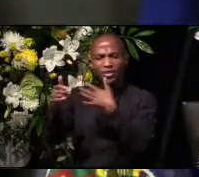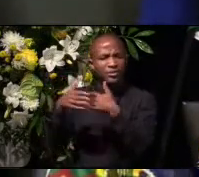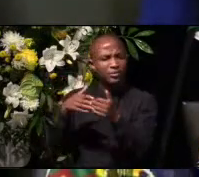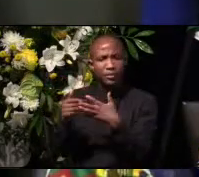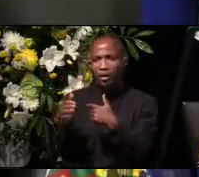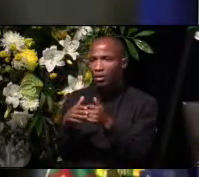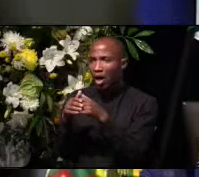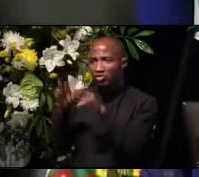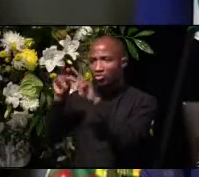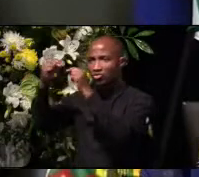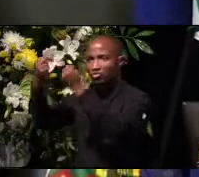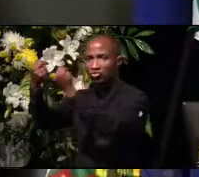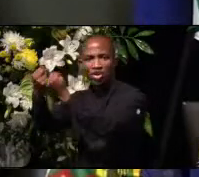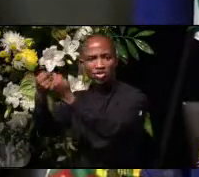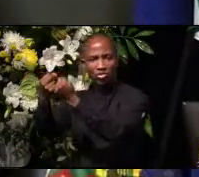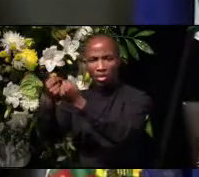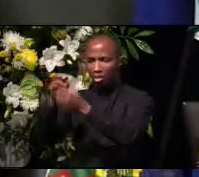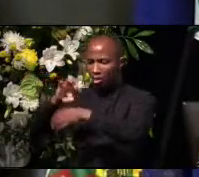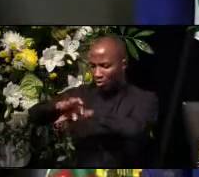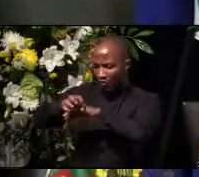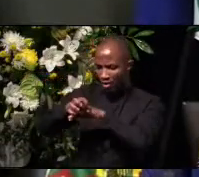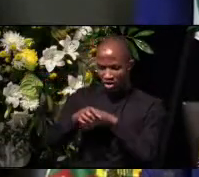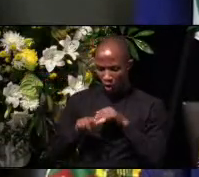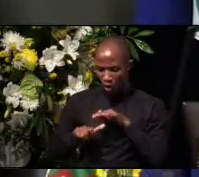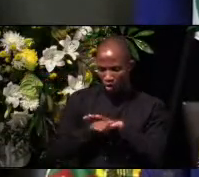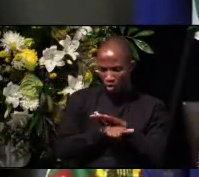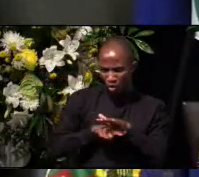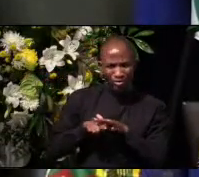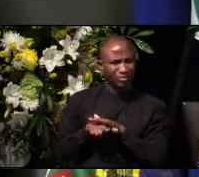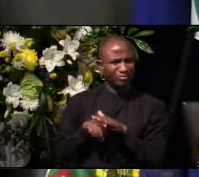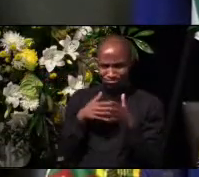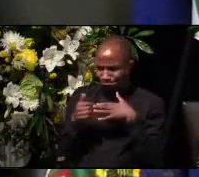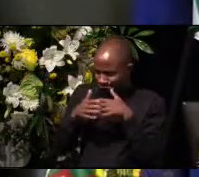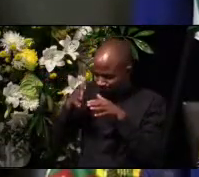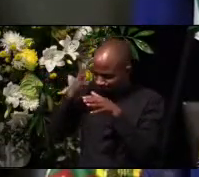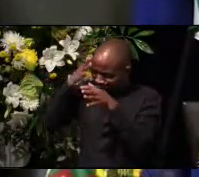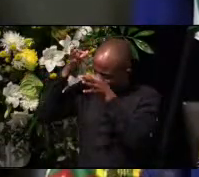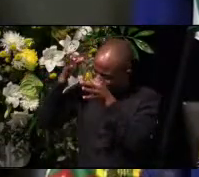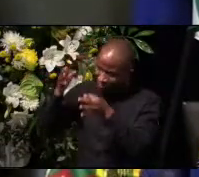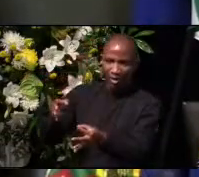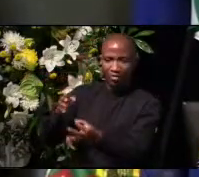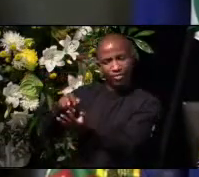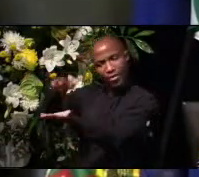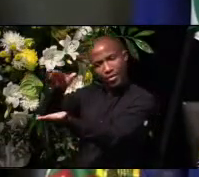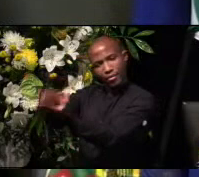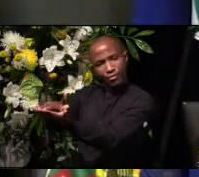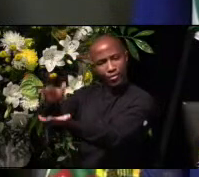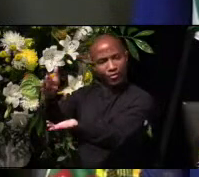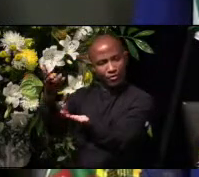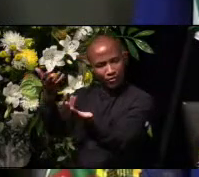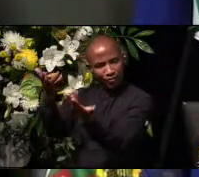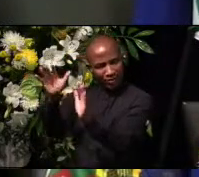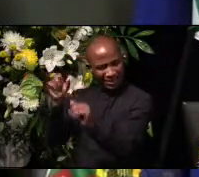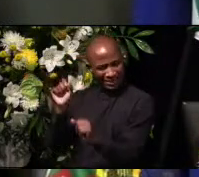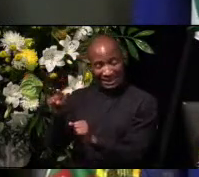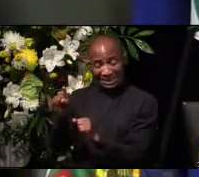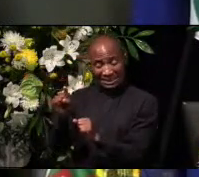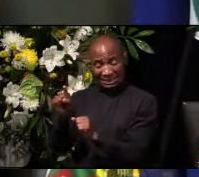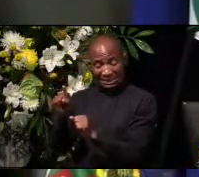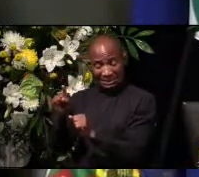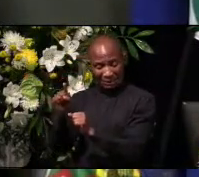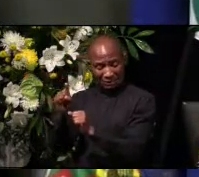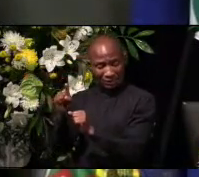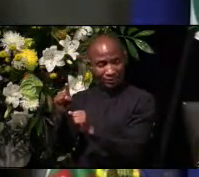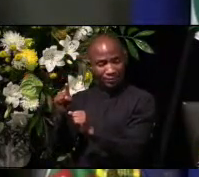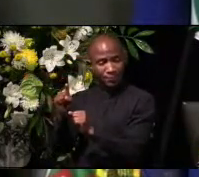or local budget it's a hugely important decision that's taken by Parliament ideally